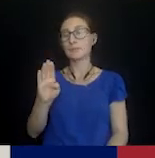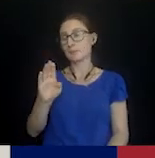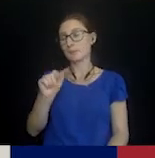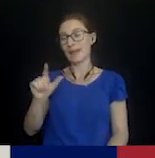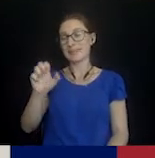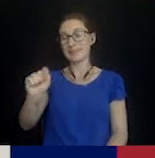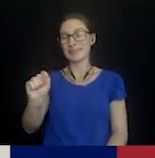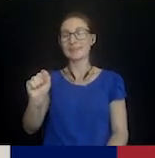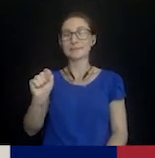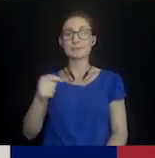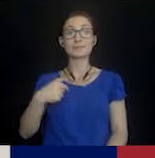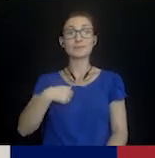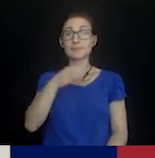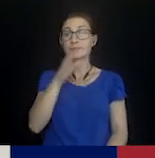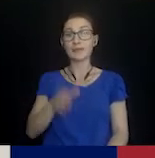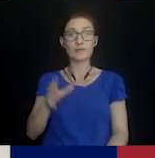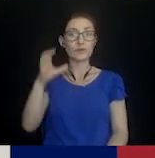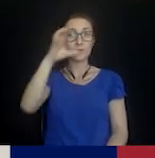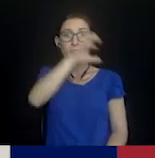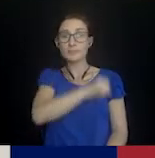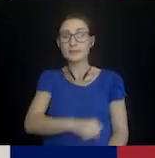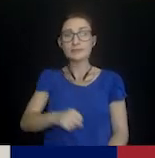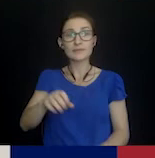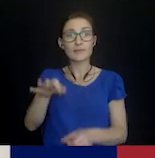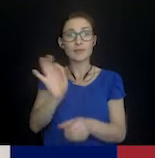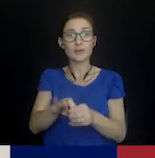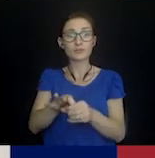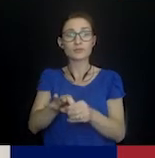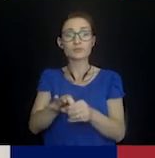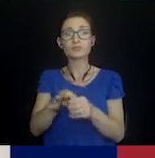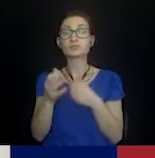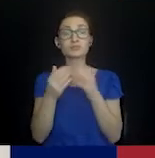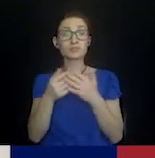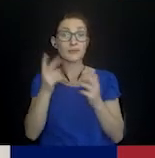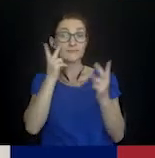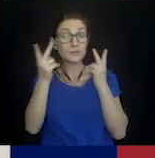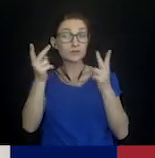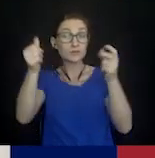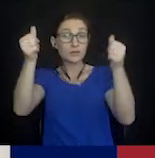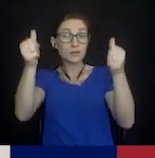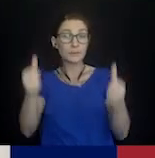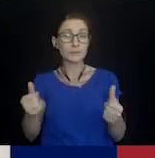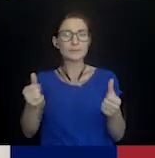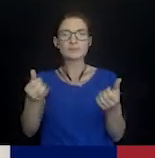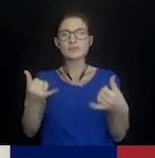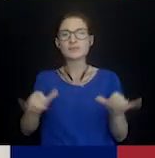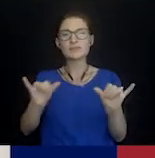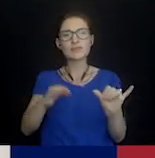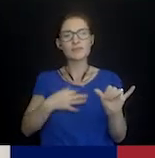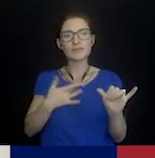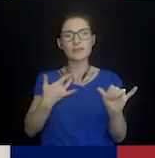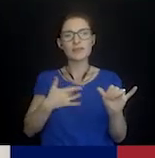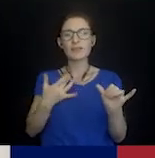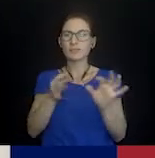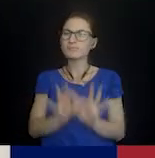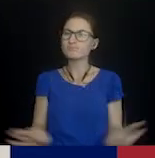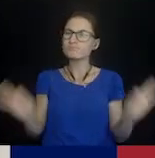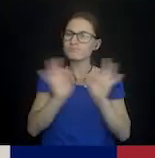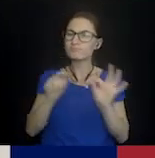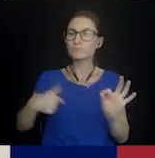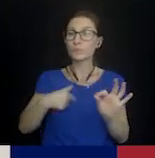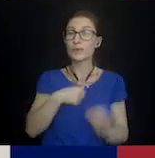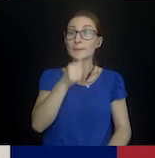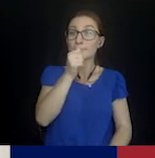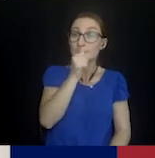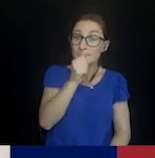never missed an election. And as I got my vision loss, I still feel it's really important that everyone can